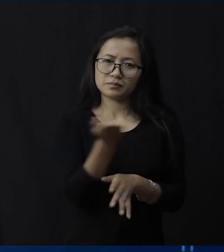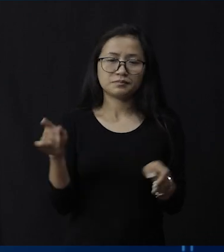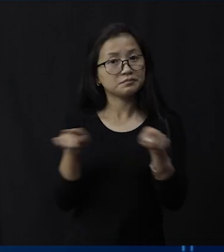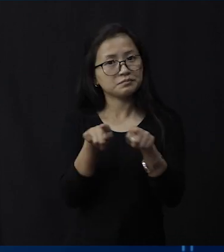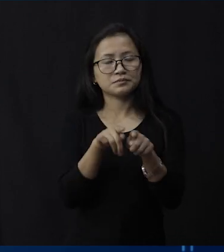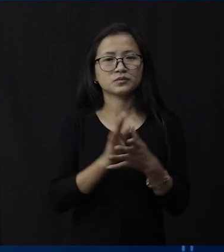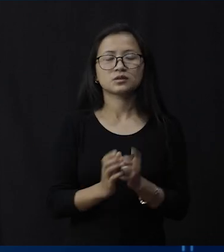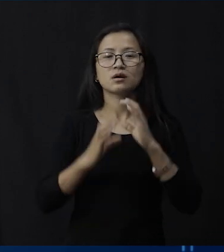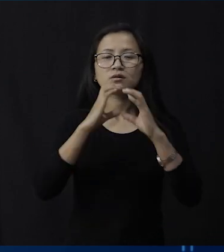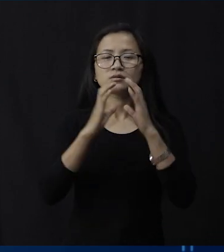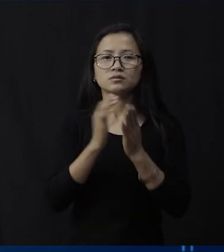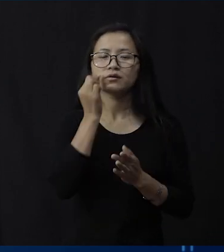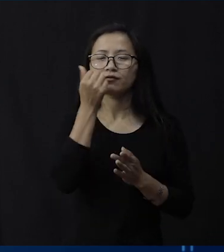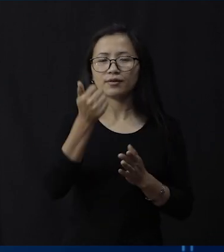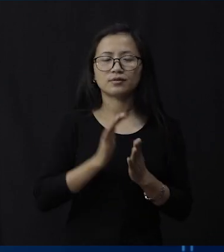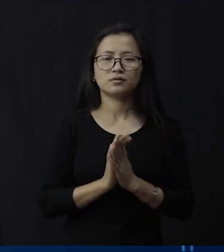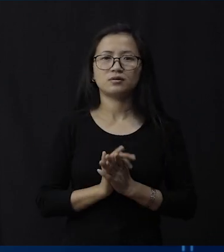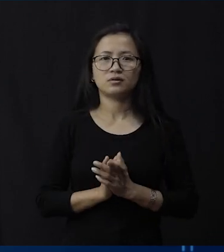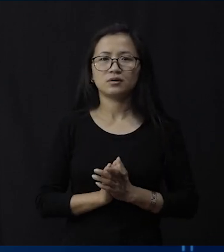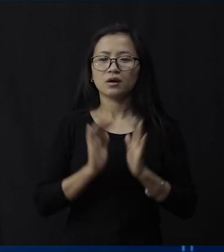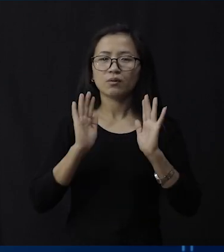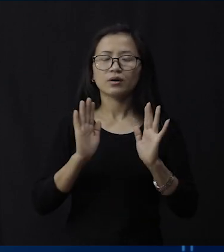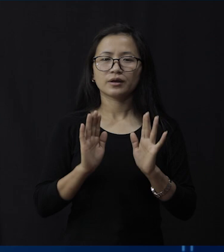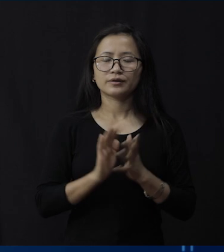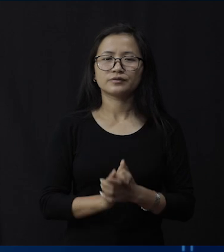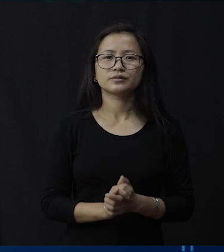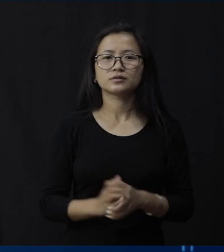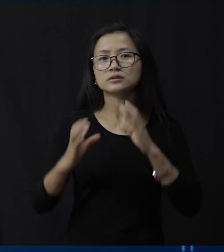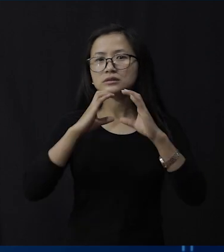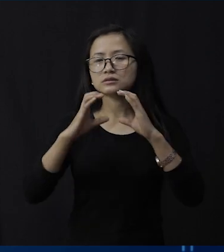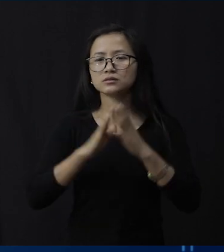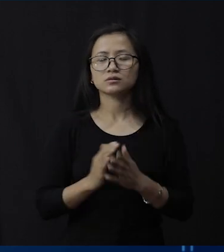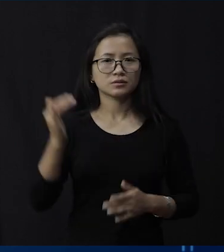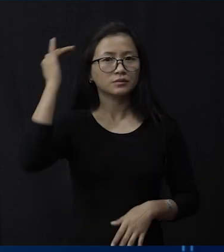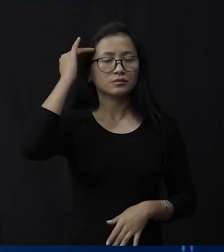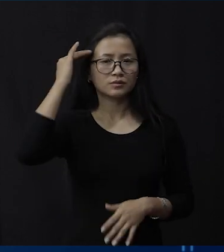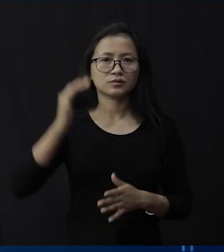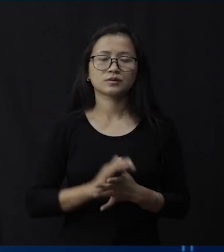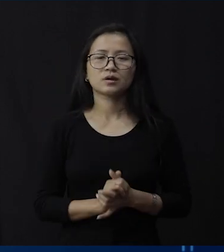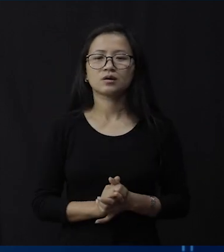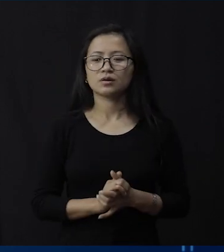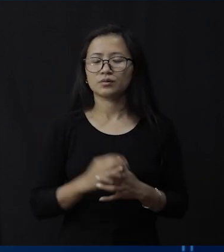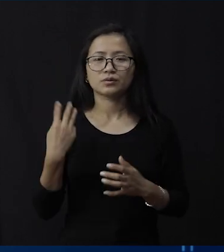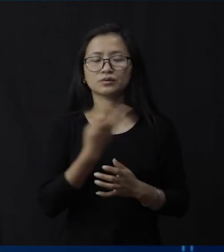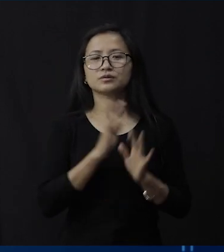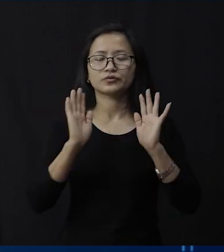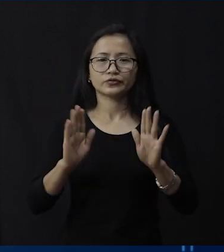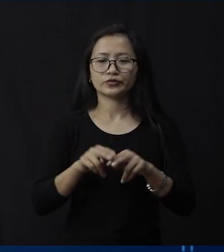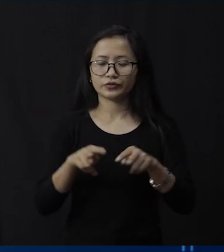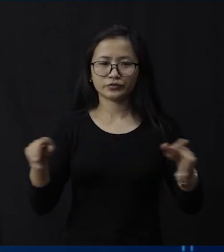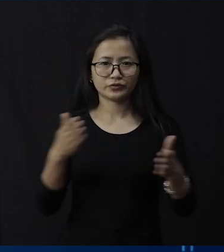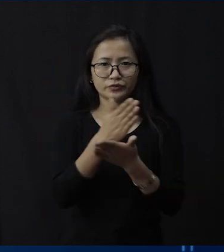had a conversation with his father, and while having a conversation he came to know that we also have